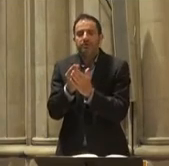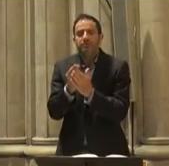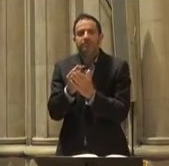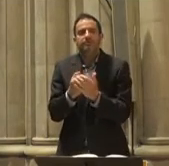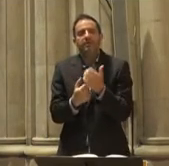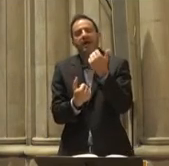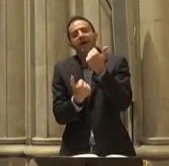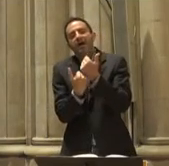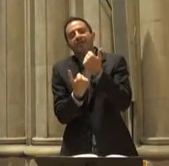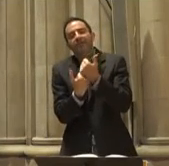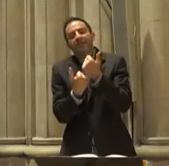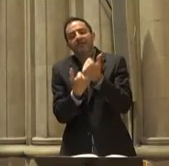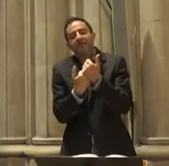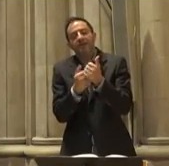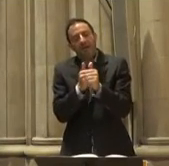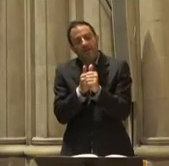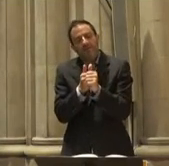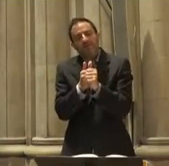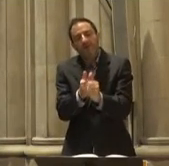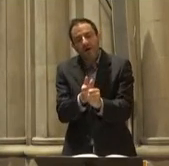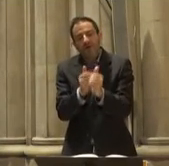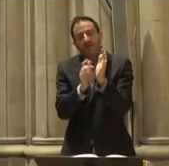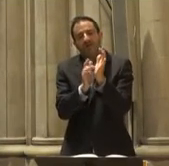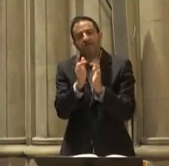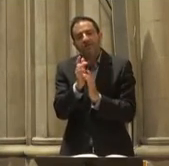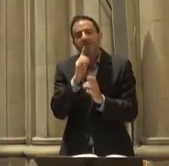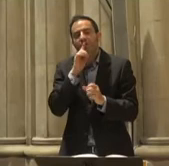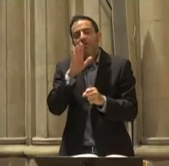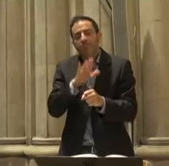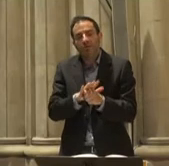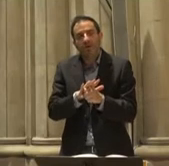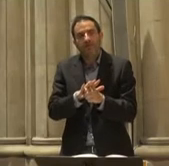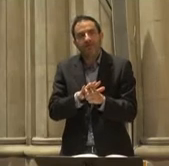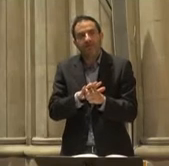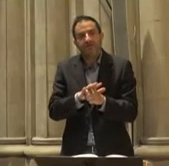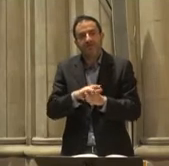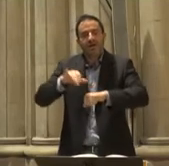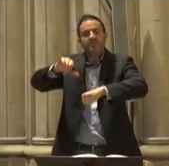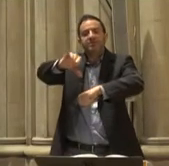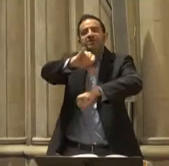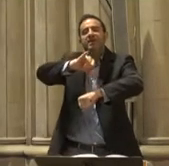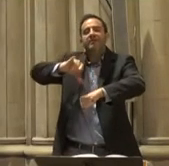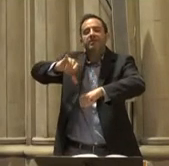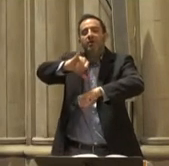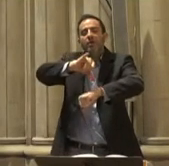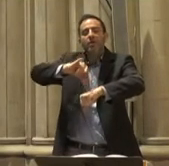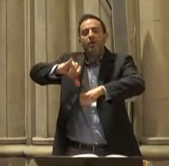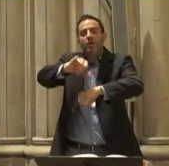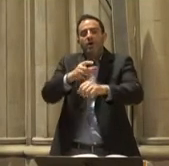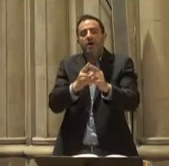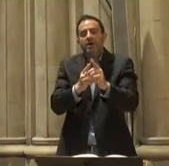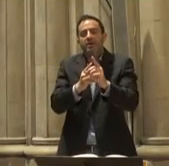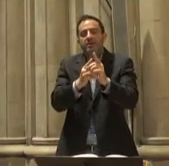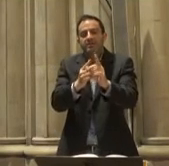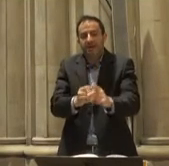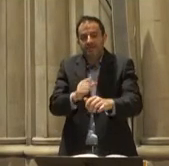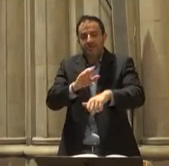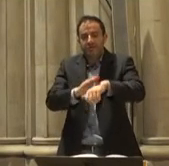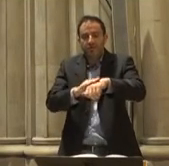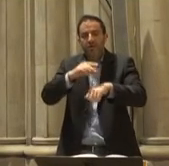in keeping with Jesus' promise was poured out on the apostles that great Pentecost